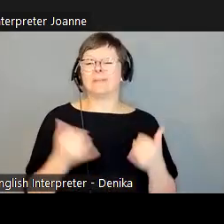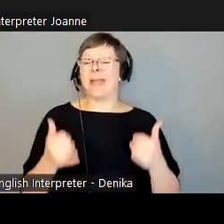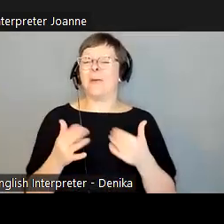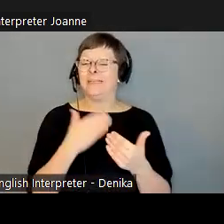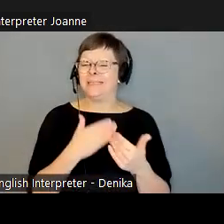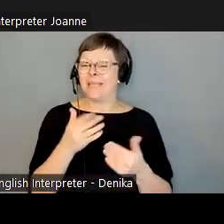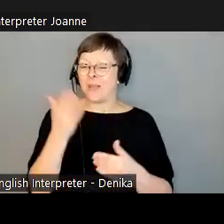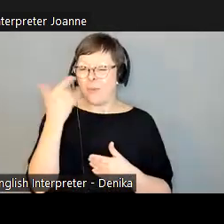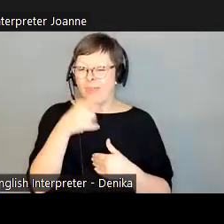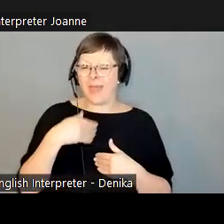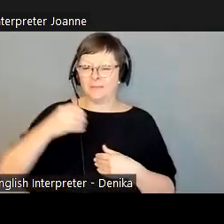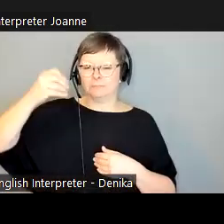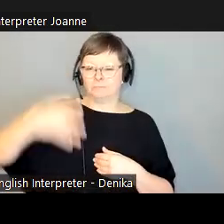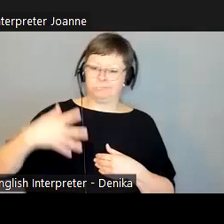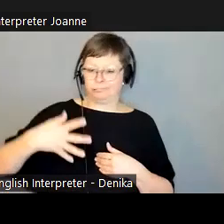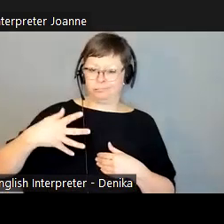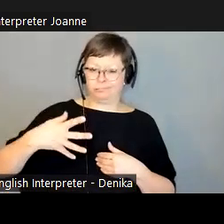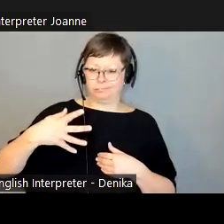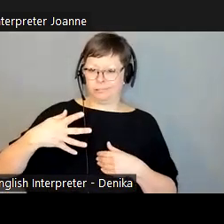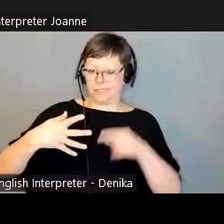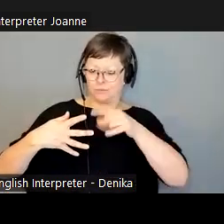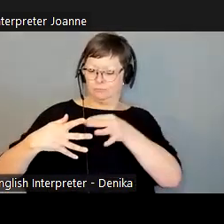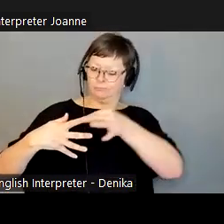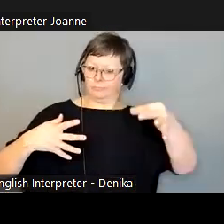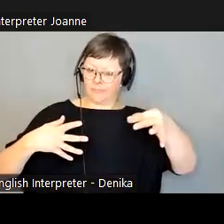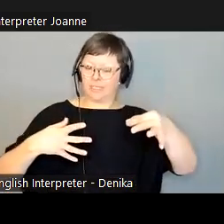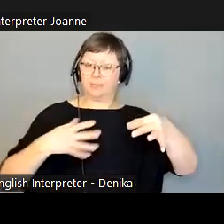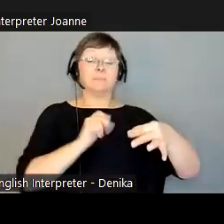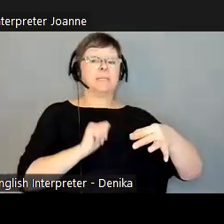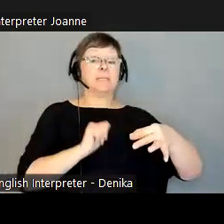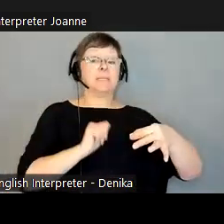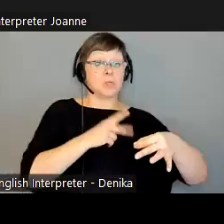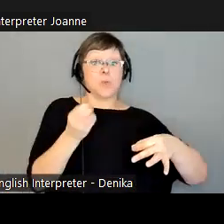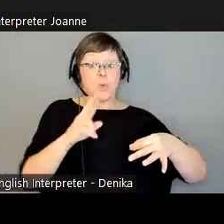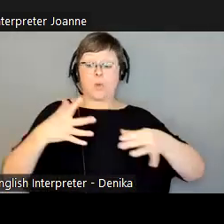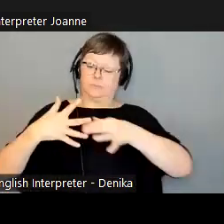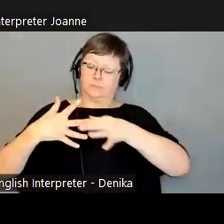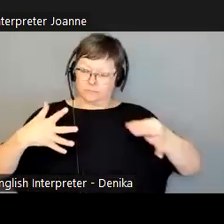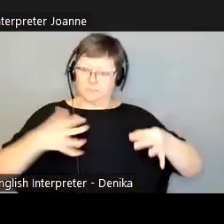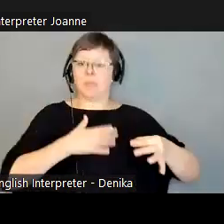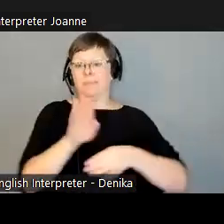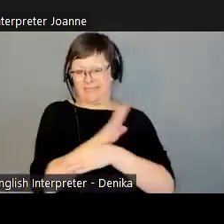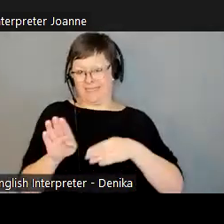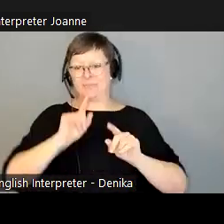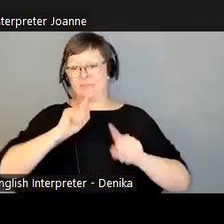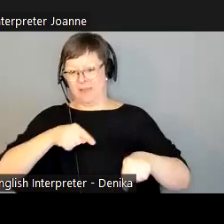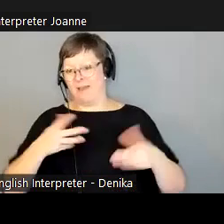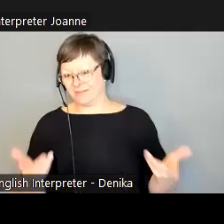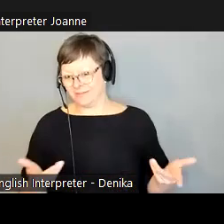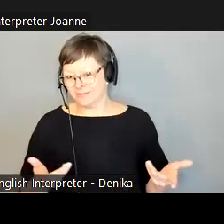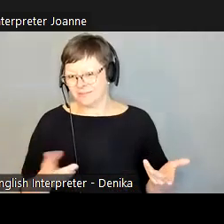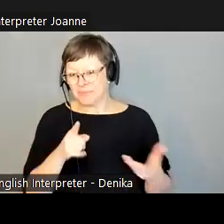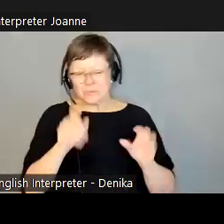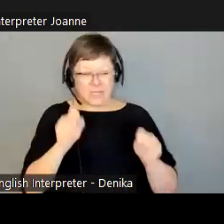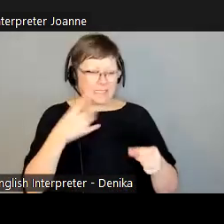down, and you can sort of choose your organization or yourself and how to like or respond to